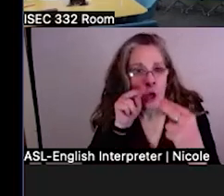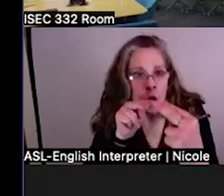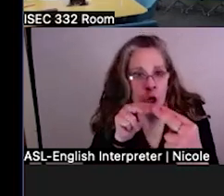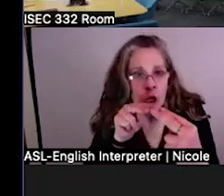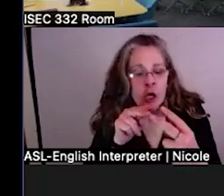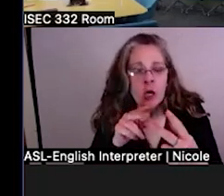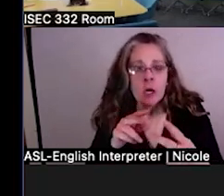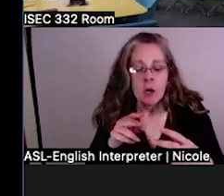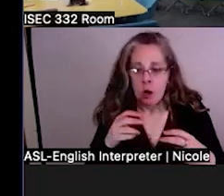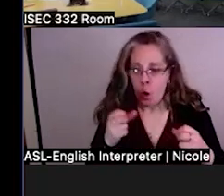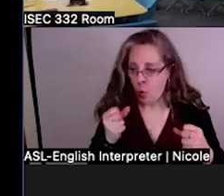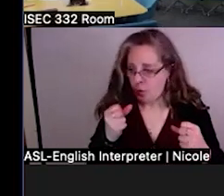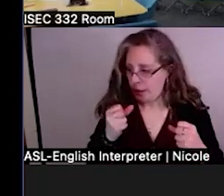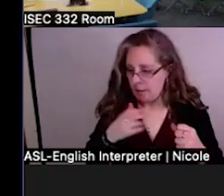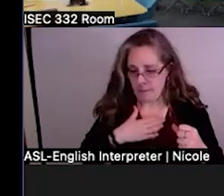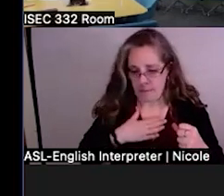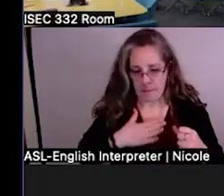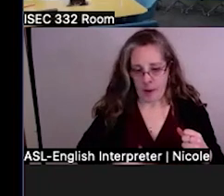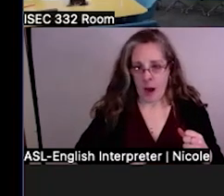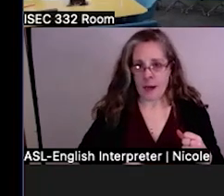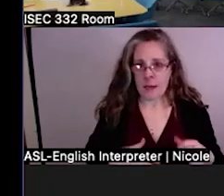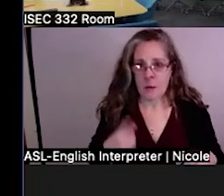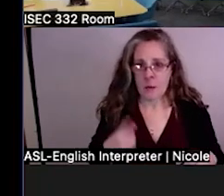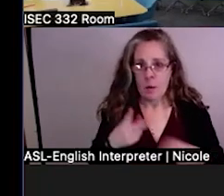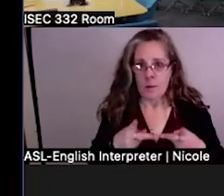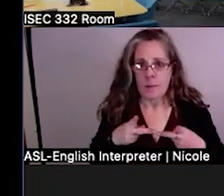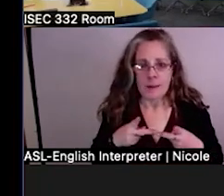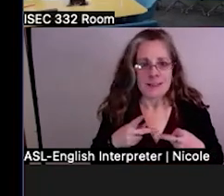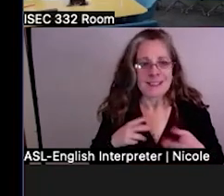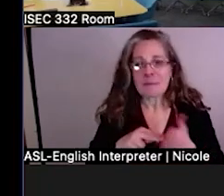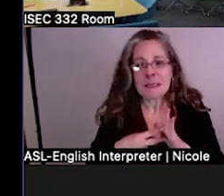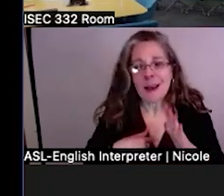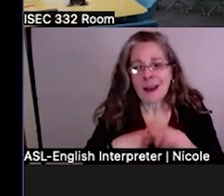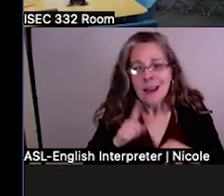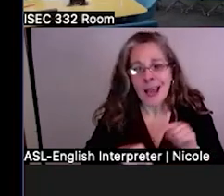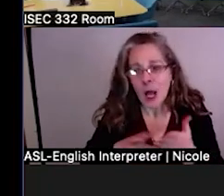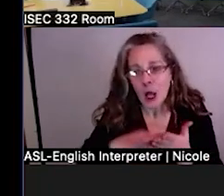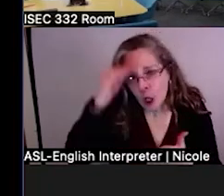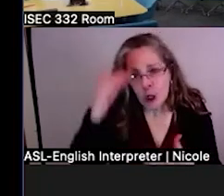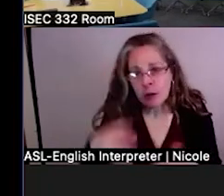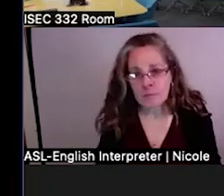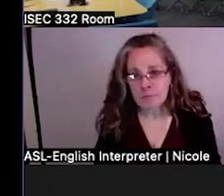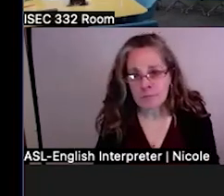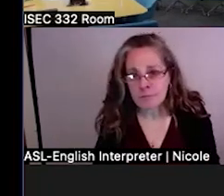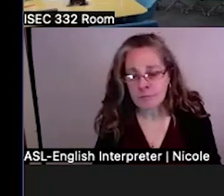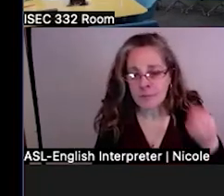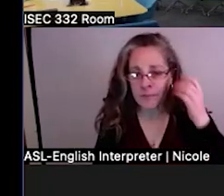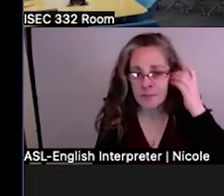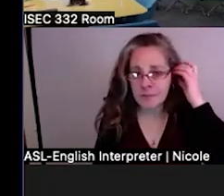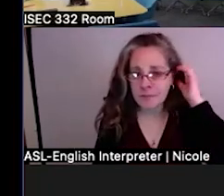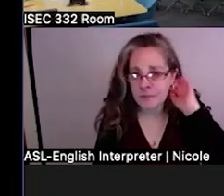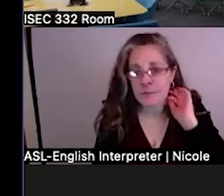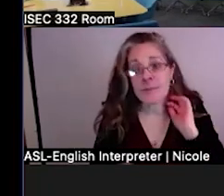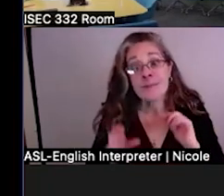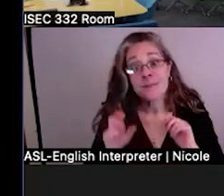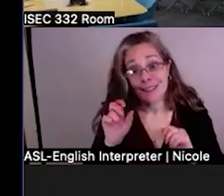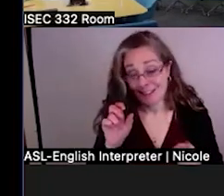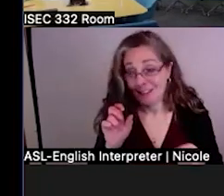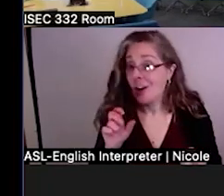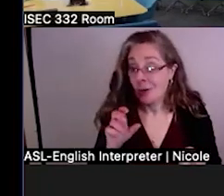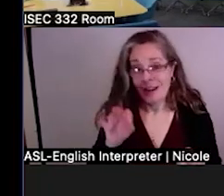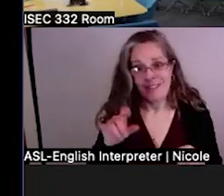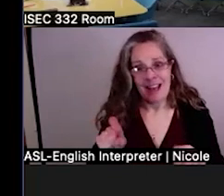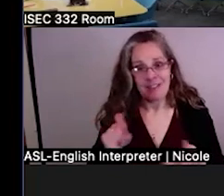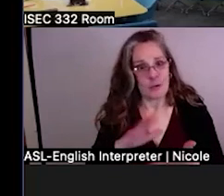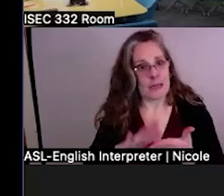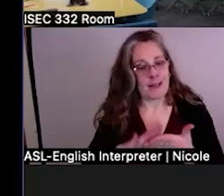holding I know for myself, when I'm going to have to learn something, I put on my earplugs, listen to a webinar, and I clean my house. And